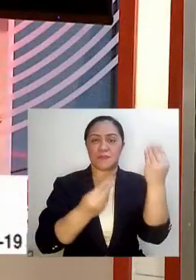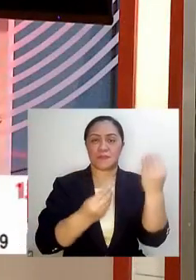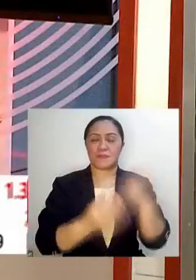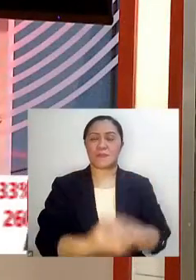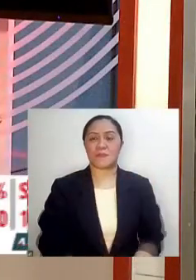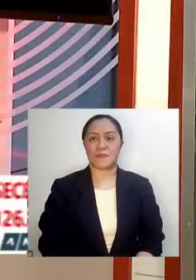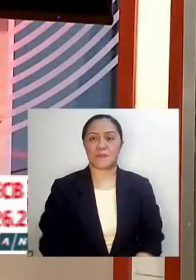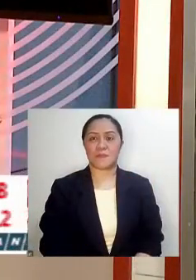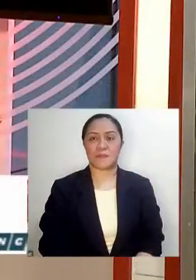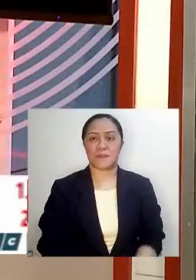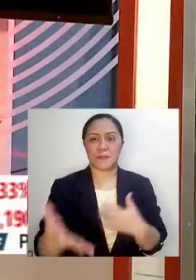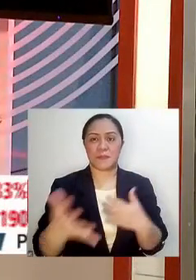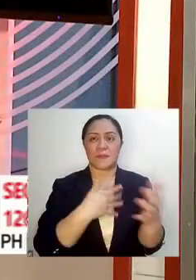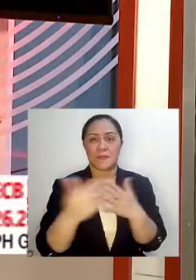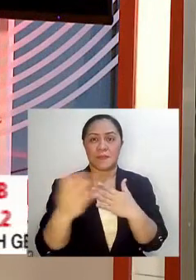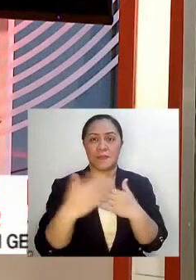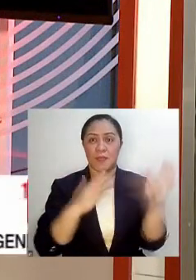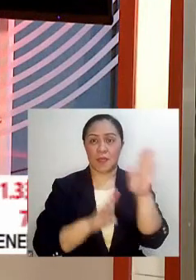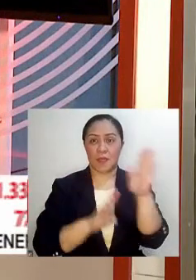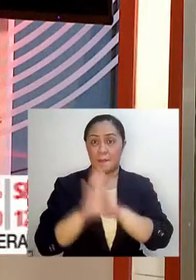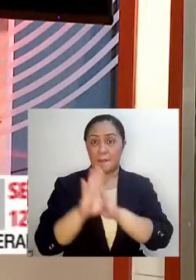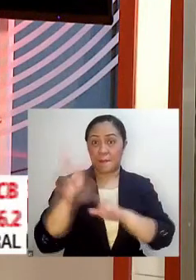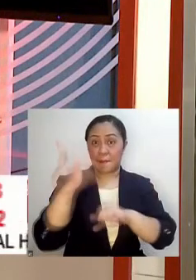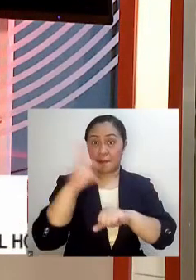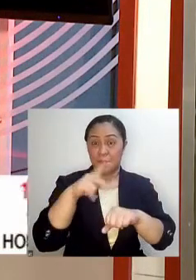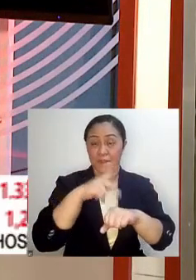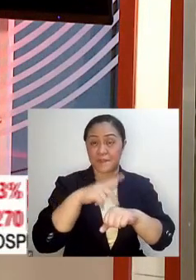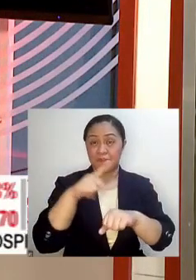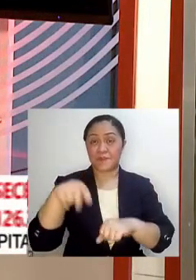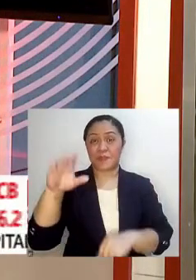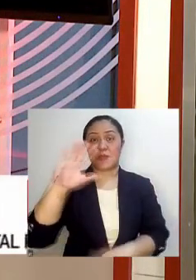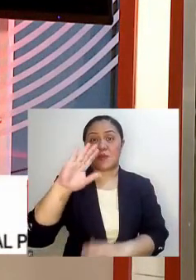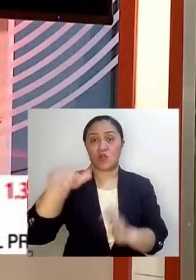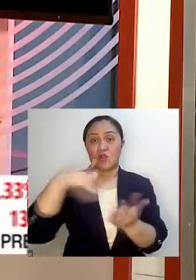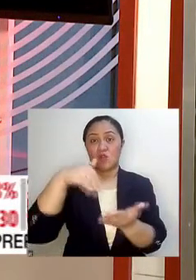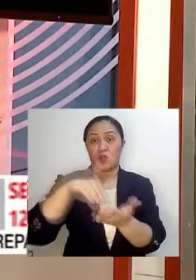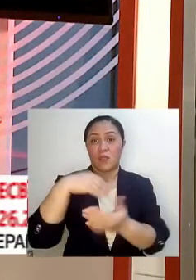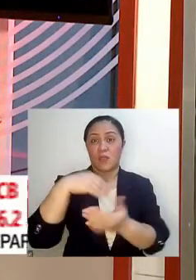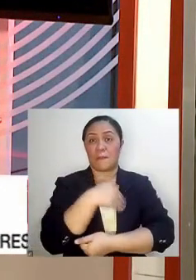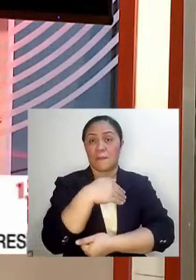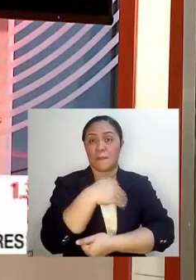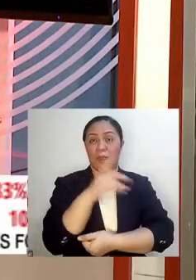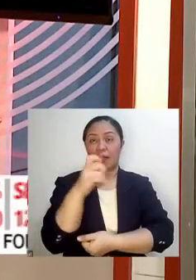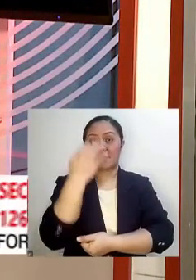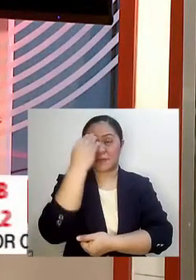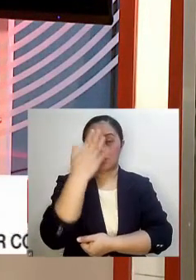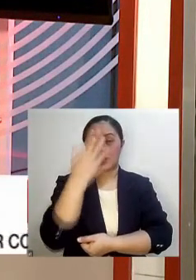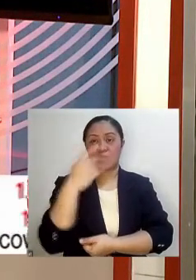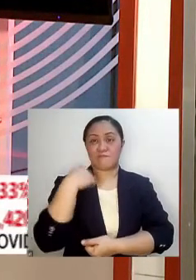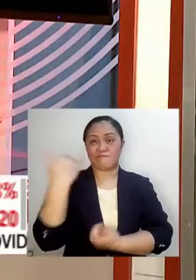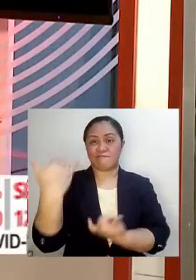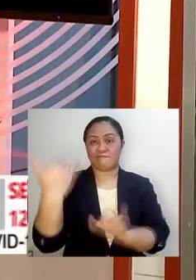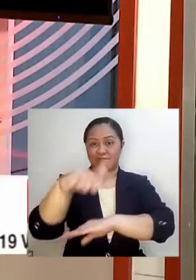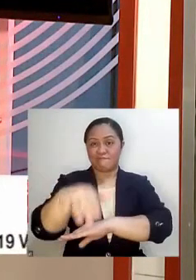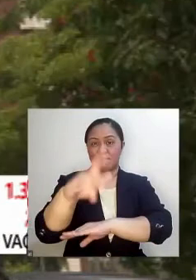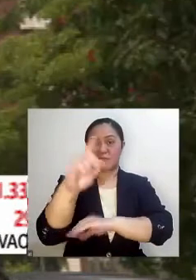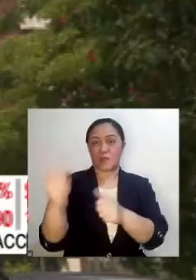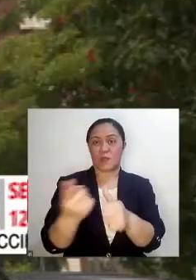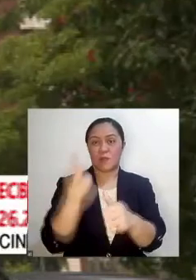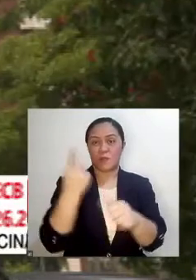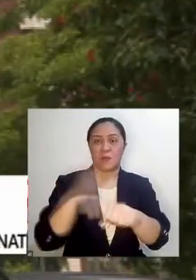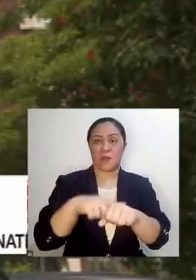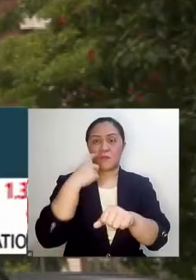Despite rising inflation, the Philippine Central Bank is expected to keep interest rates steady this afternoon during its first policy meeting of the